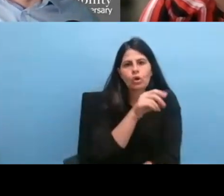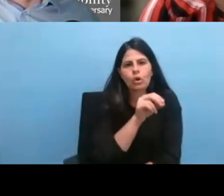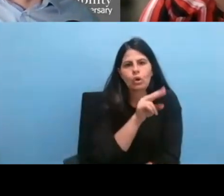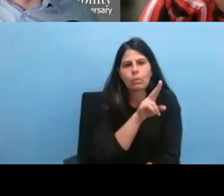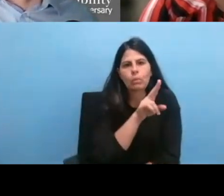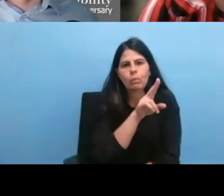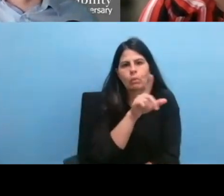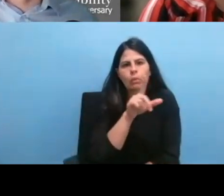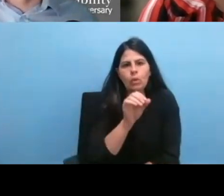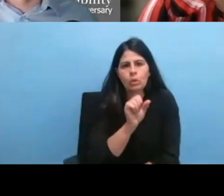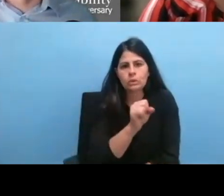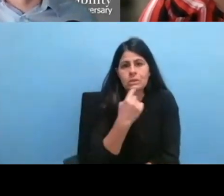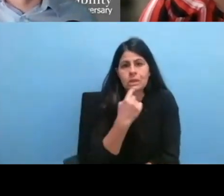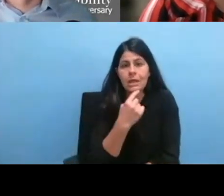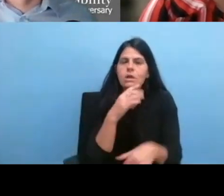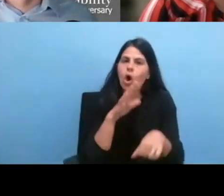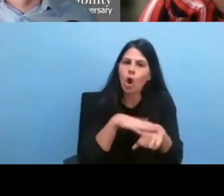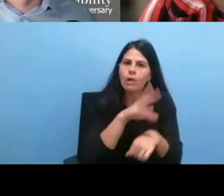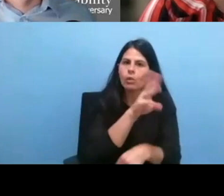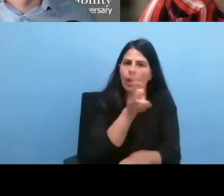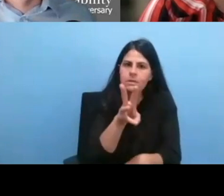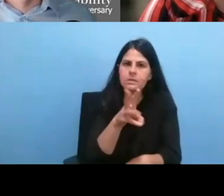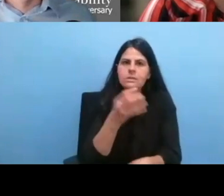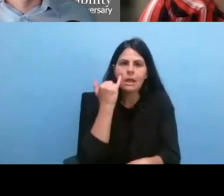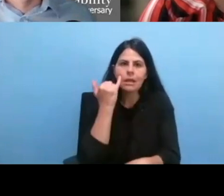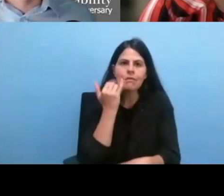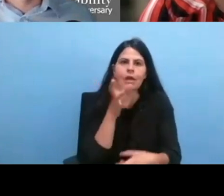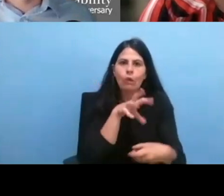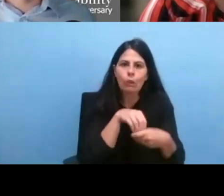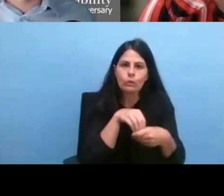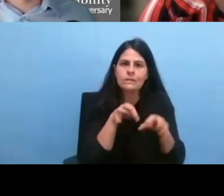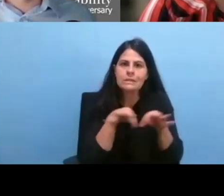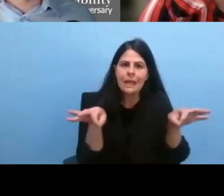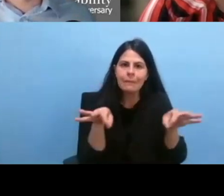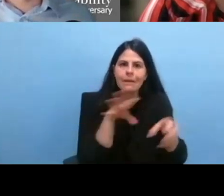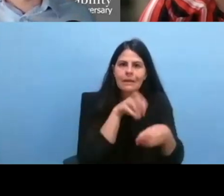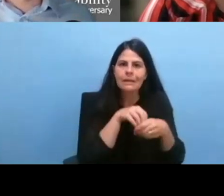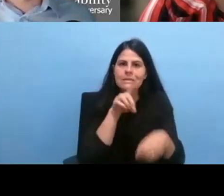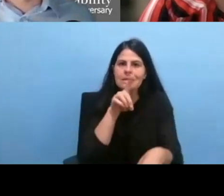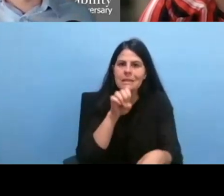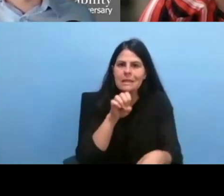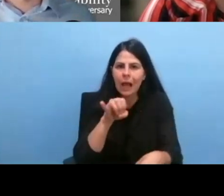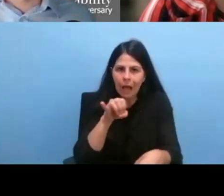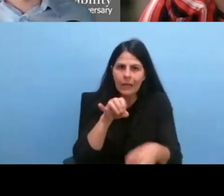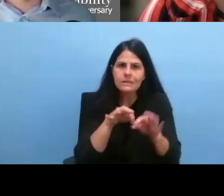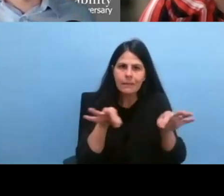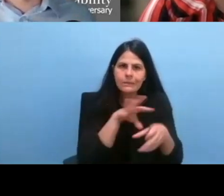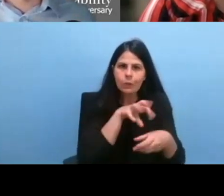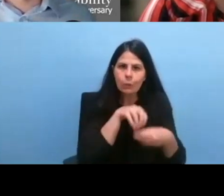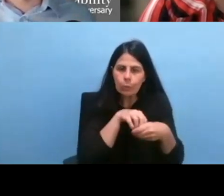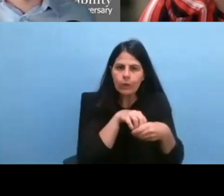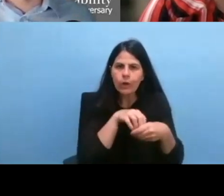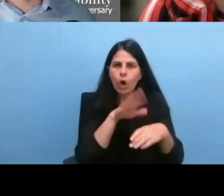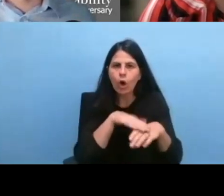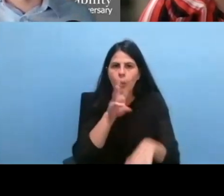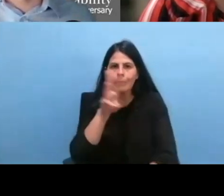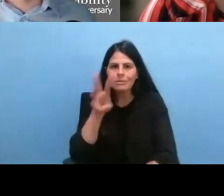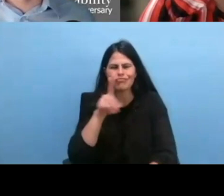statement, and making sure disability is part of that, of the DEI statements. I think that's really, really important.